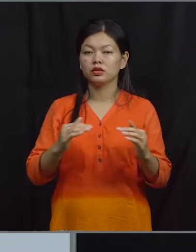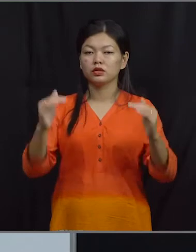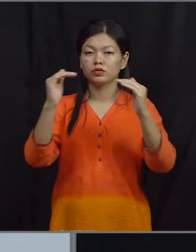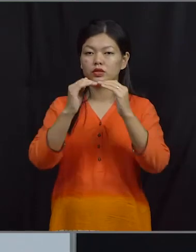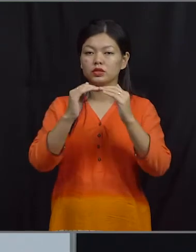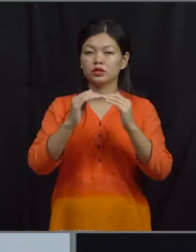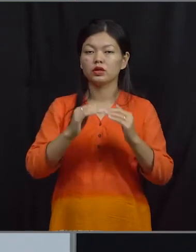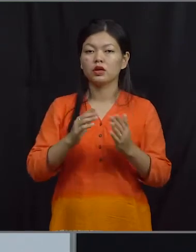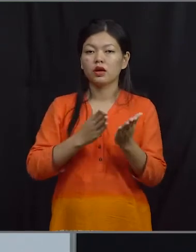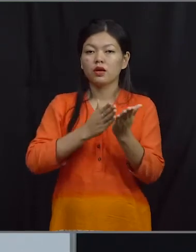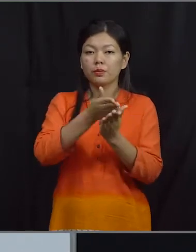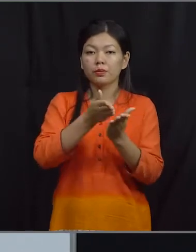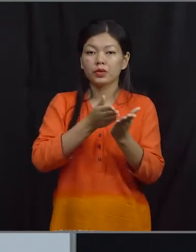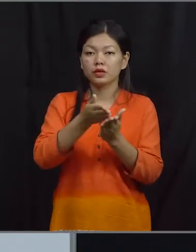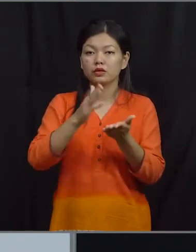method.